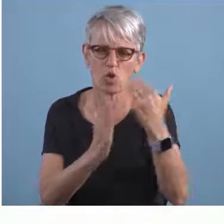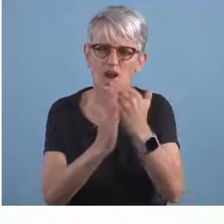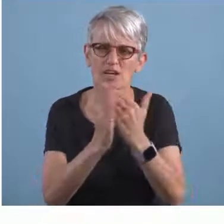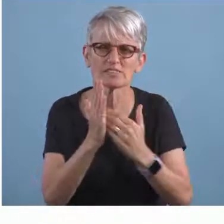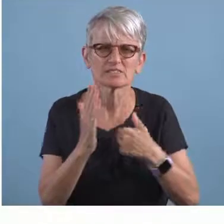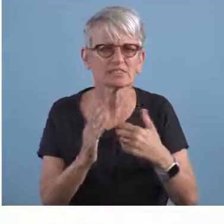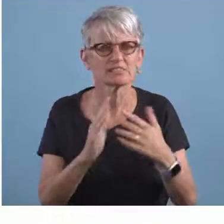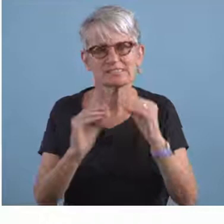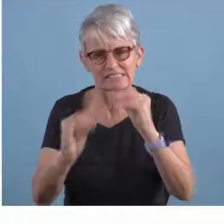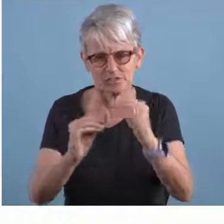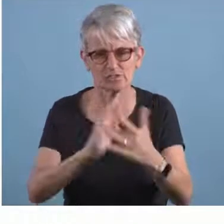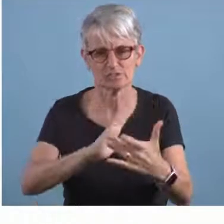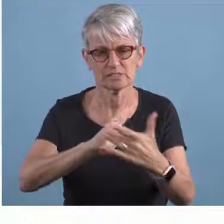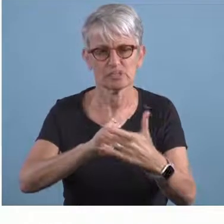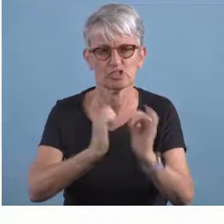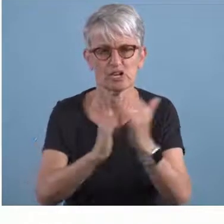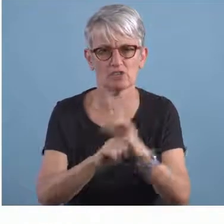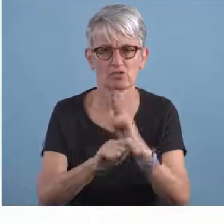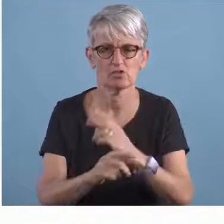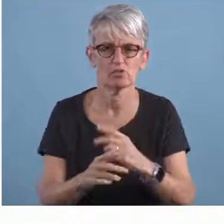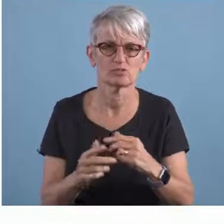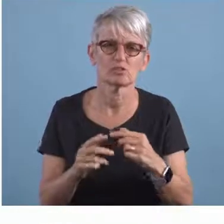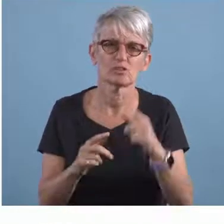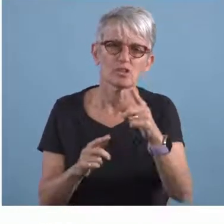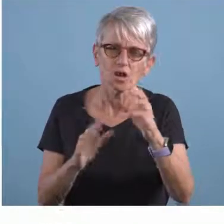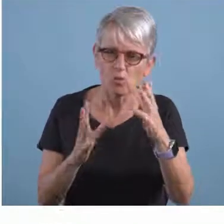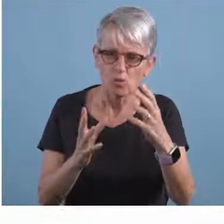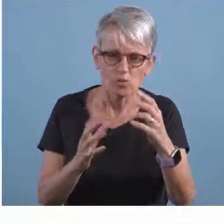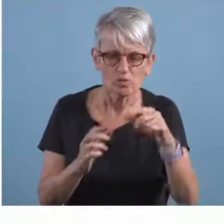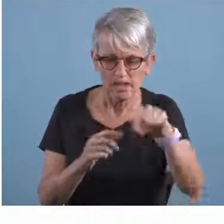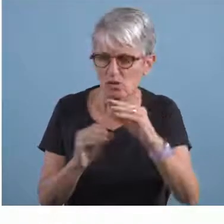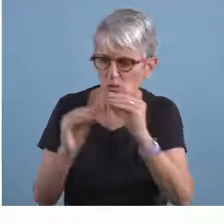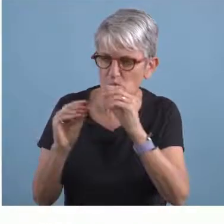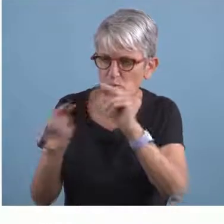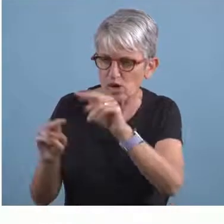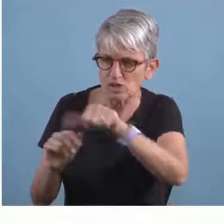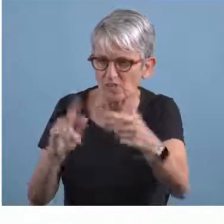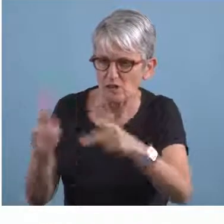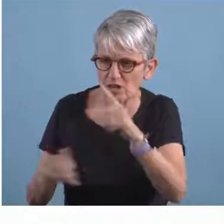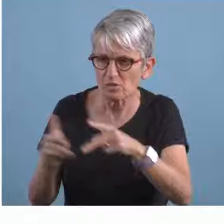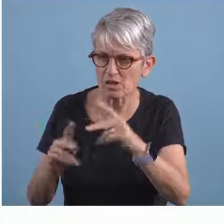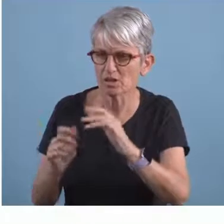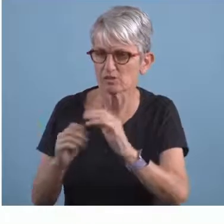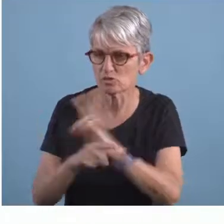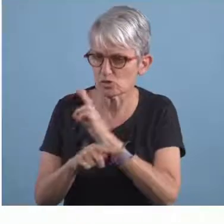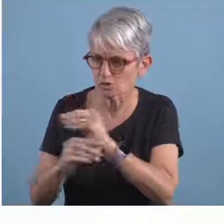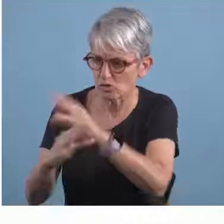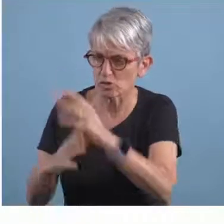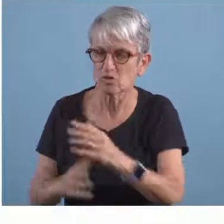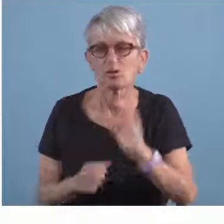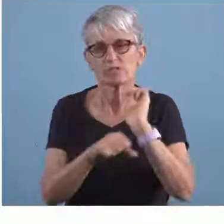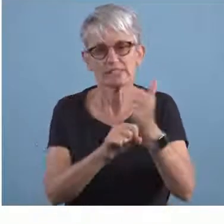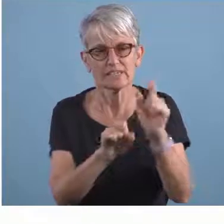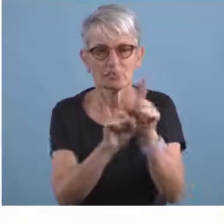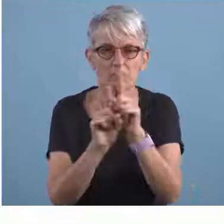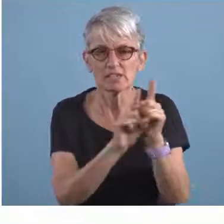on the technology. Let's train them by having them watch others do it. Maybe create a mentorship program. And that's in the Bale